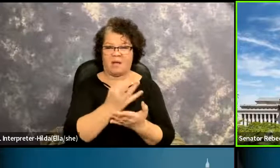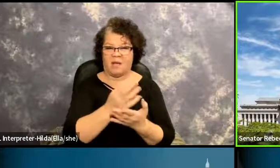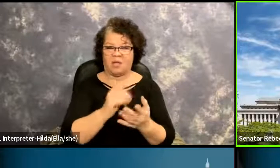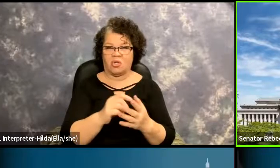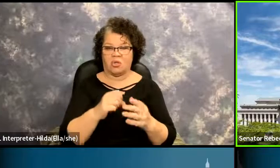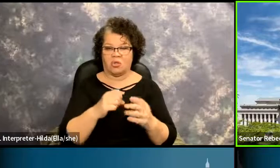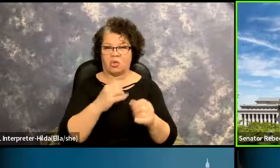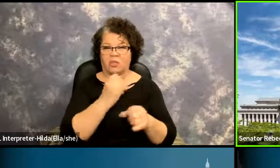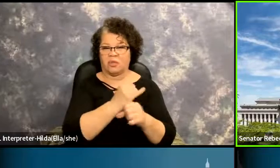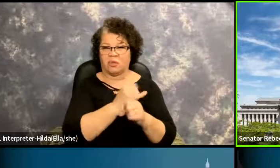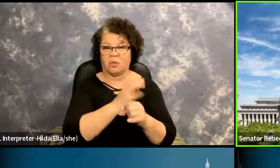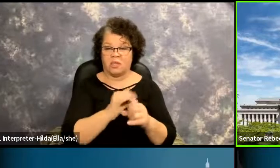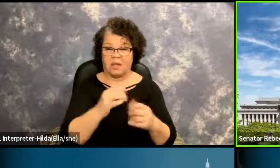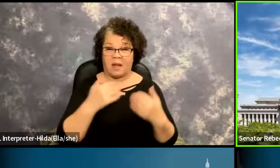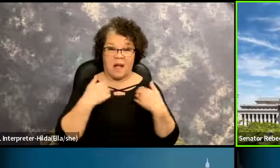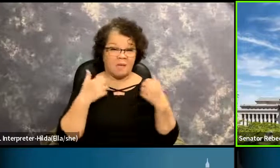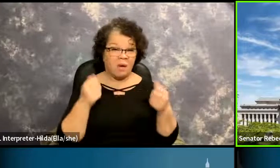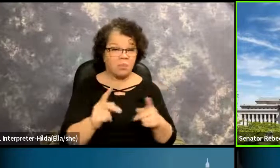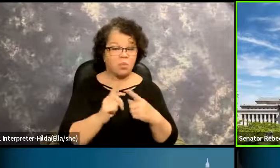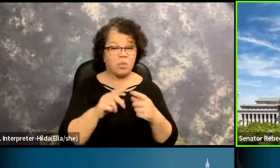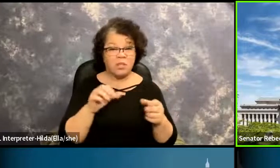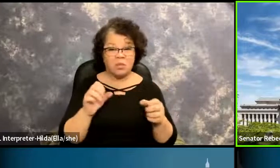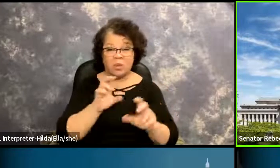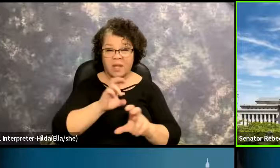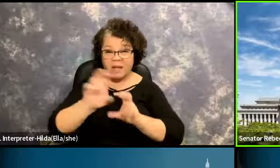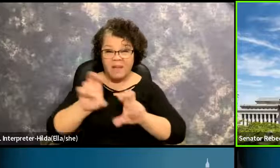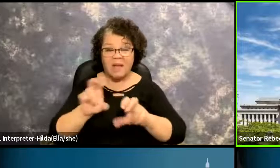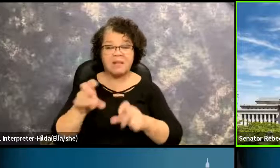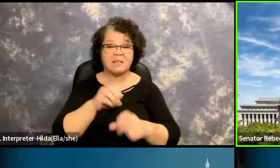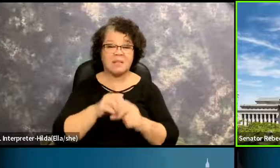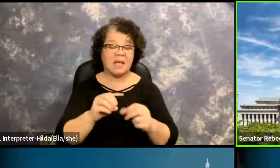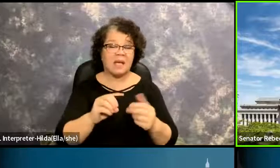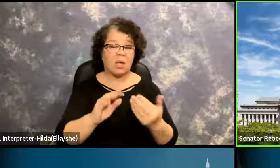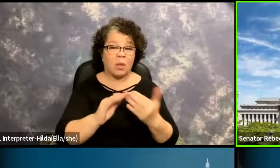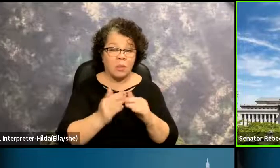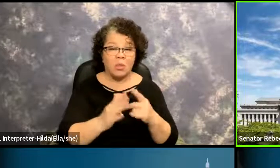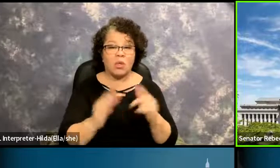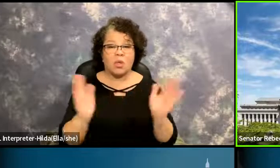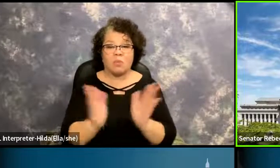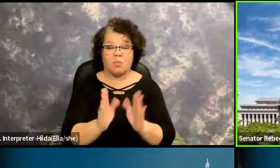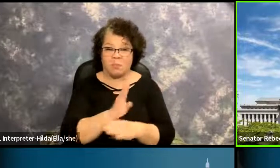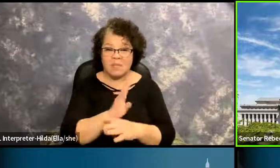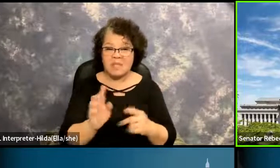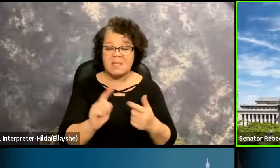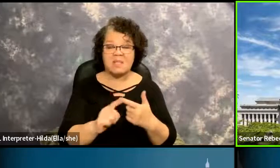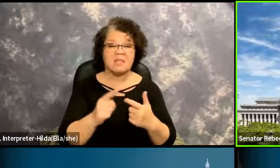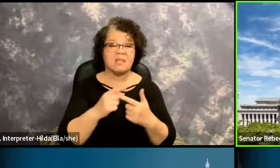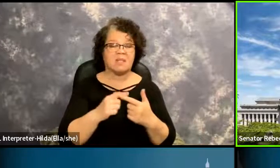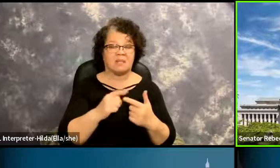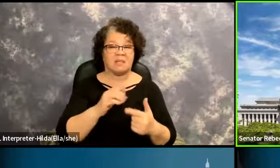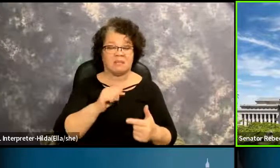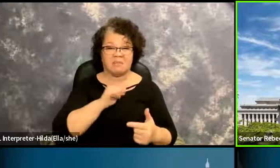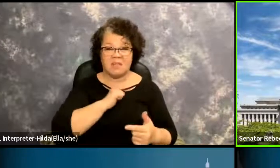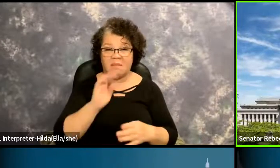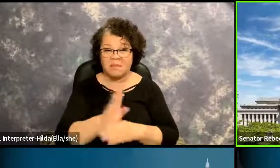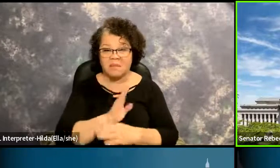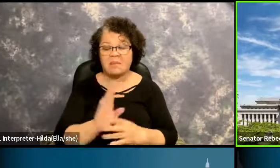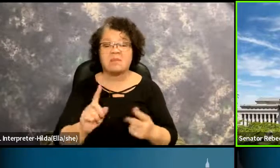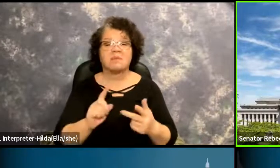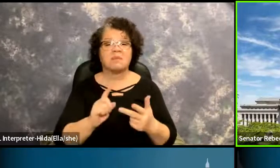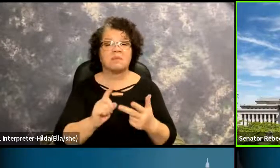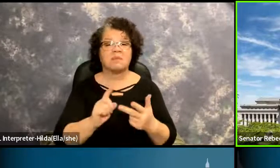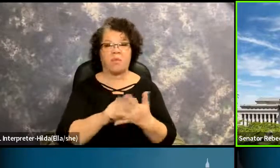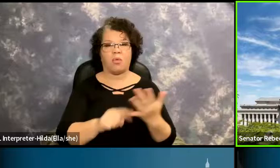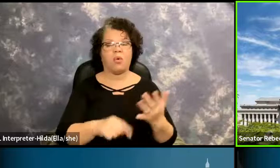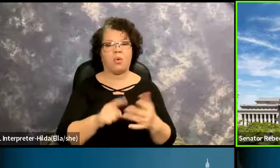to invest in community, small business owners, entrepreneurs through those grant programs. And we